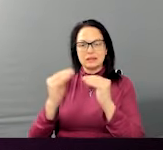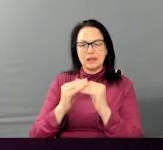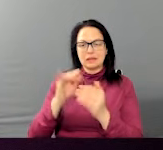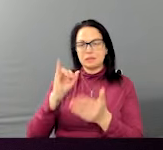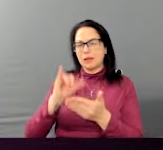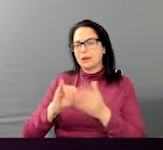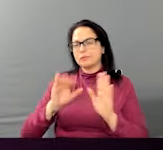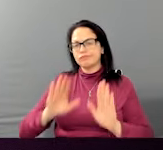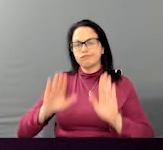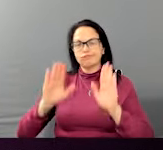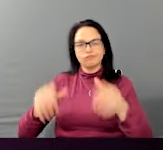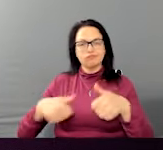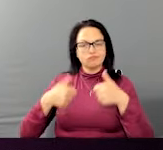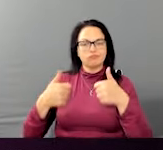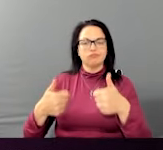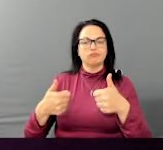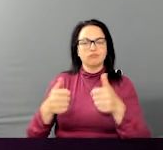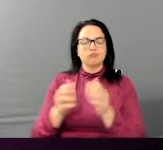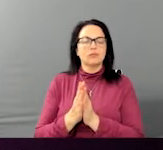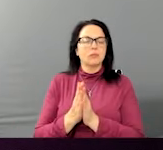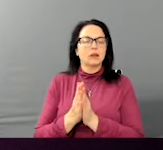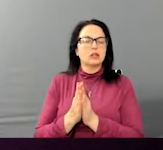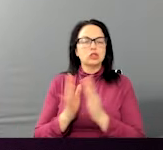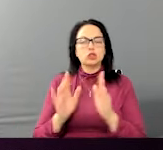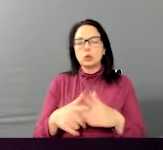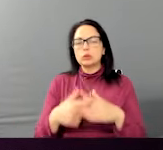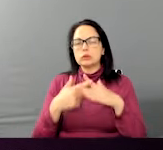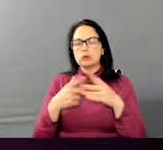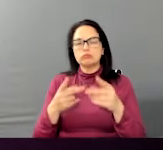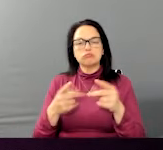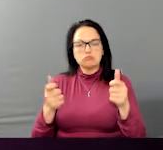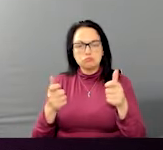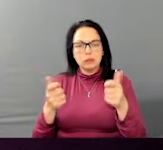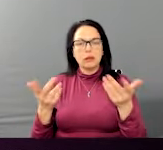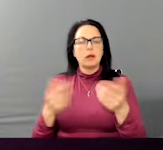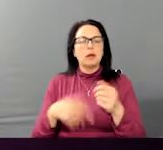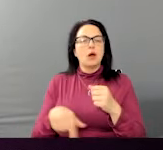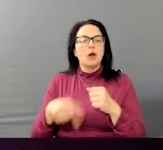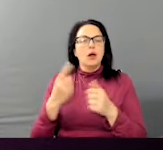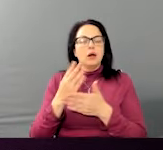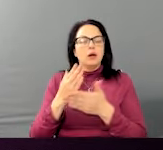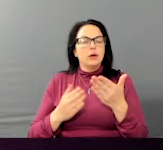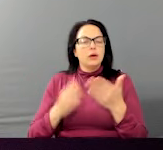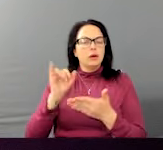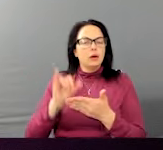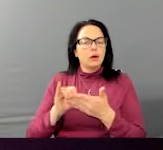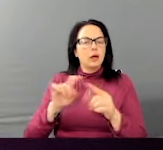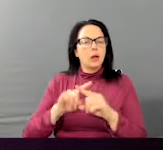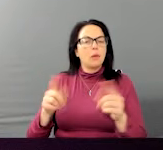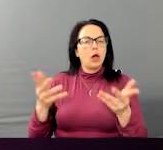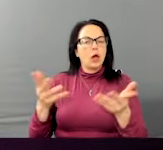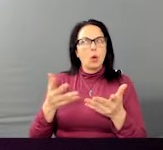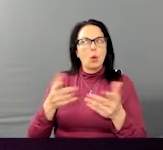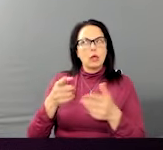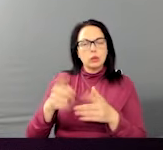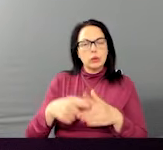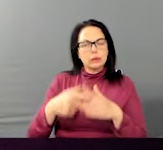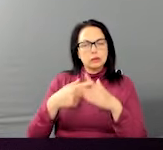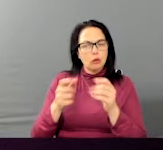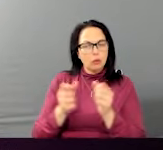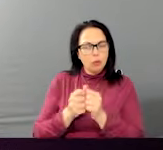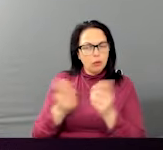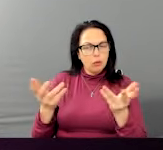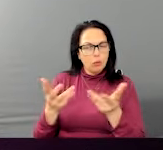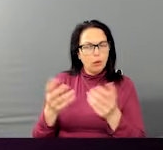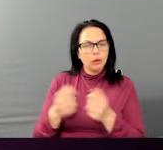awesome. And so getting started quickly, that's one piece of it, but like, what do you get started with?